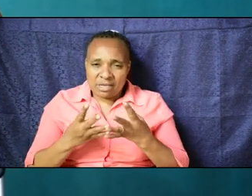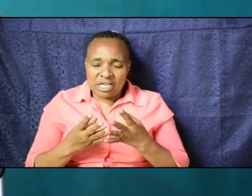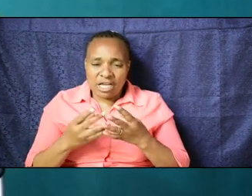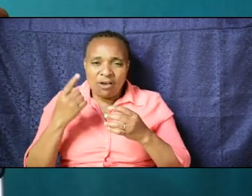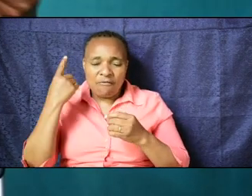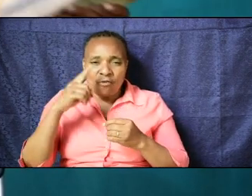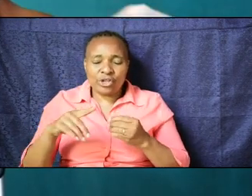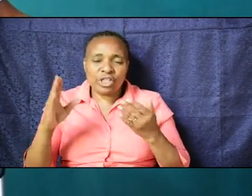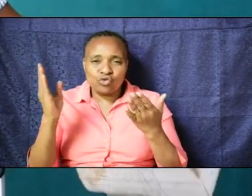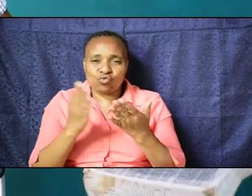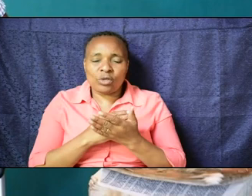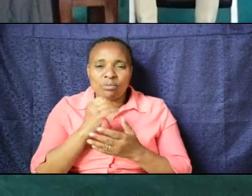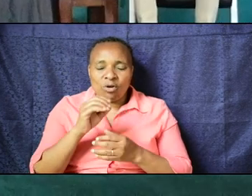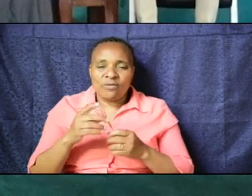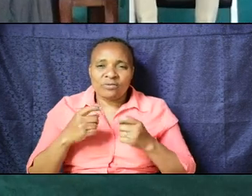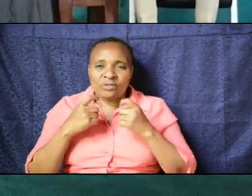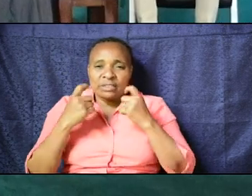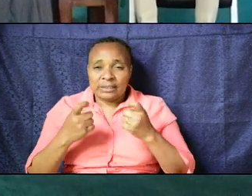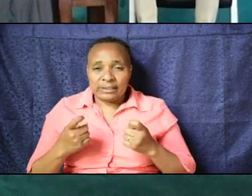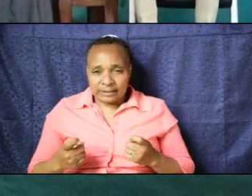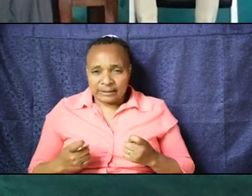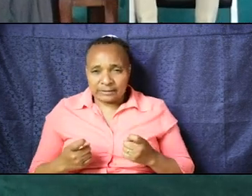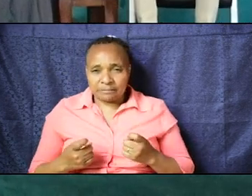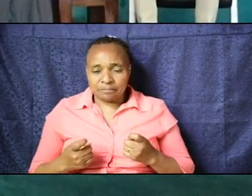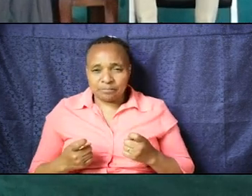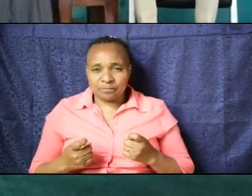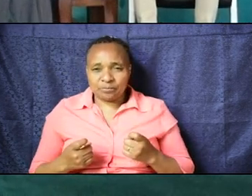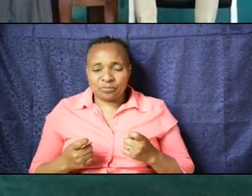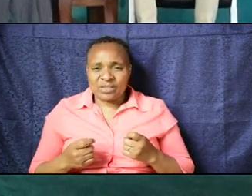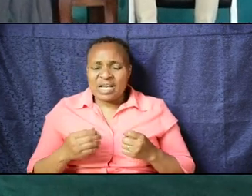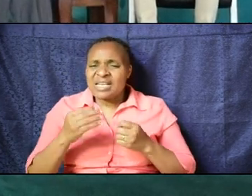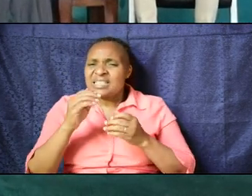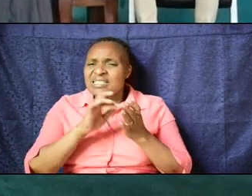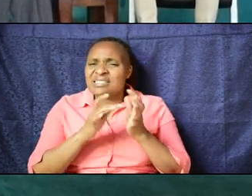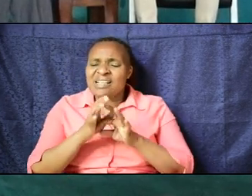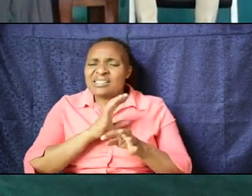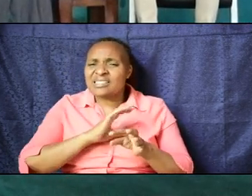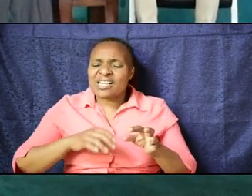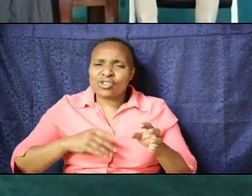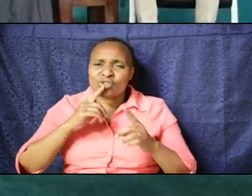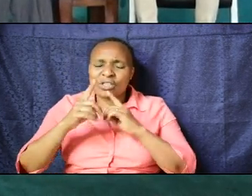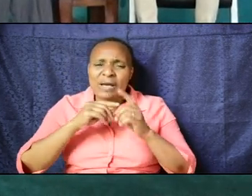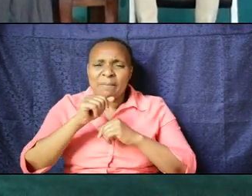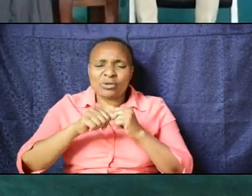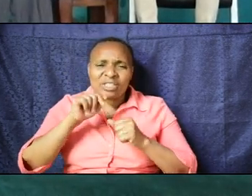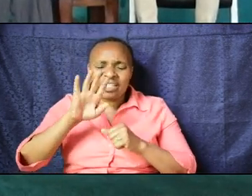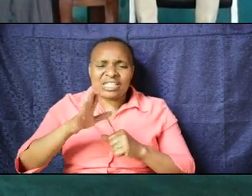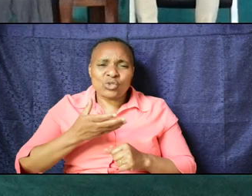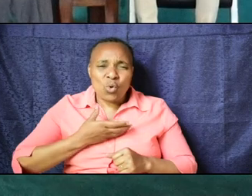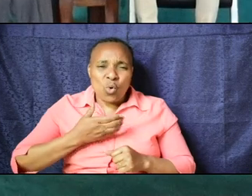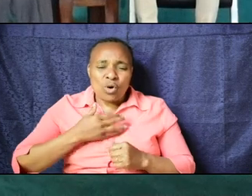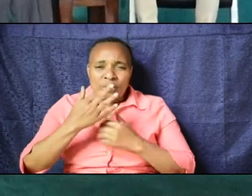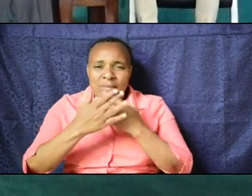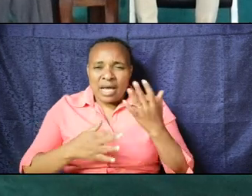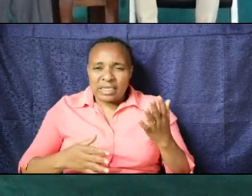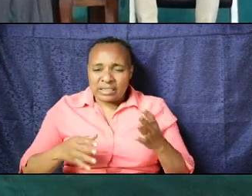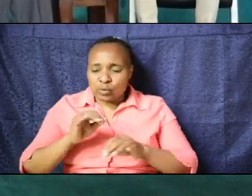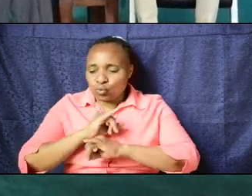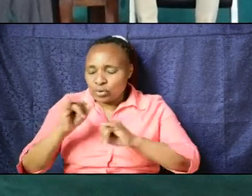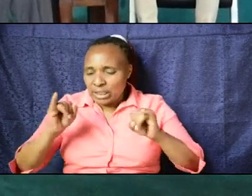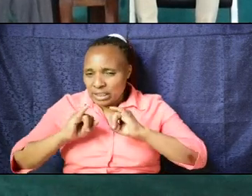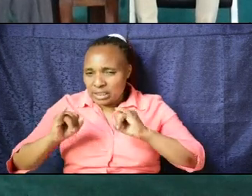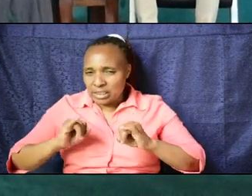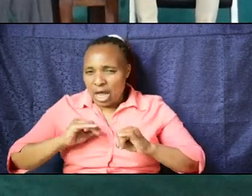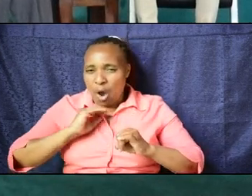sins. That is Christ talking about his own blood. Christ's blood was a sign that we've been cleansed from our